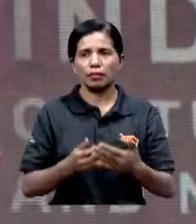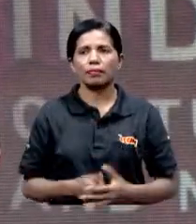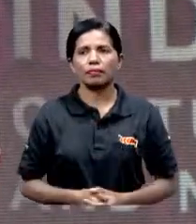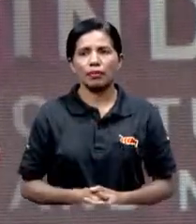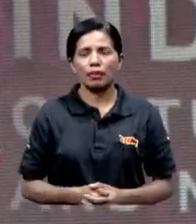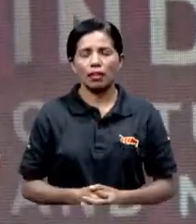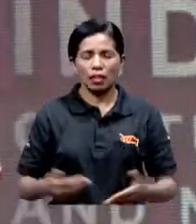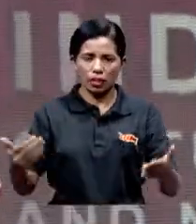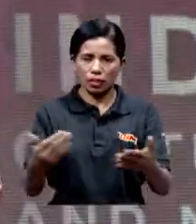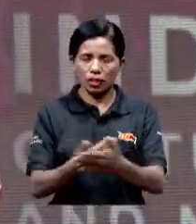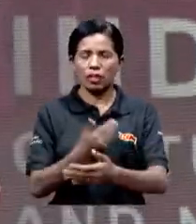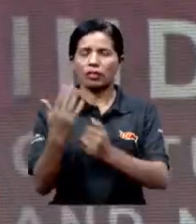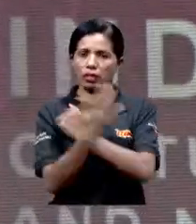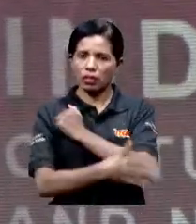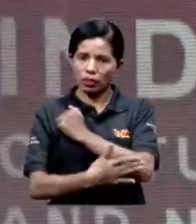country,